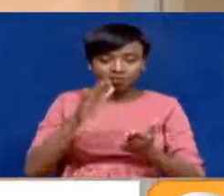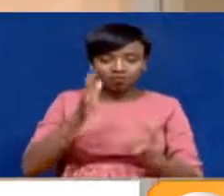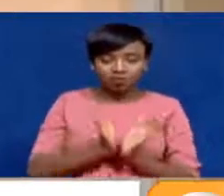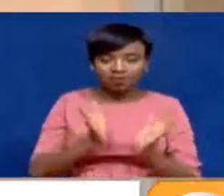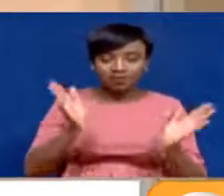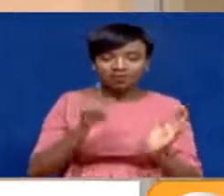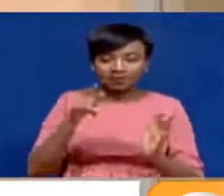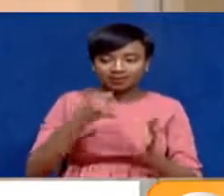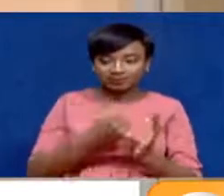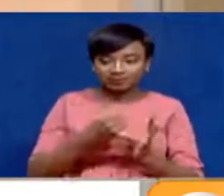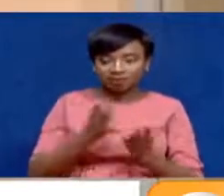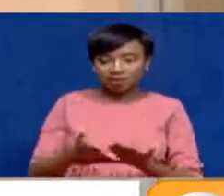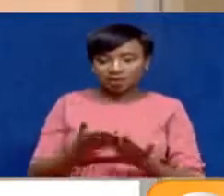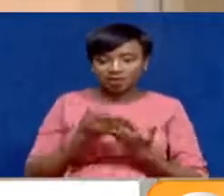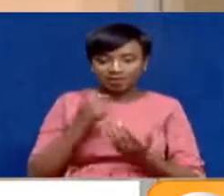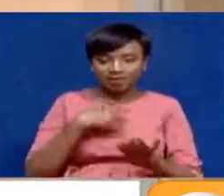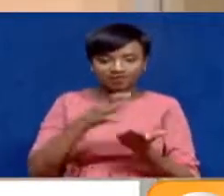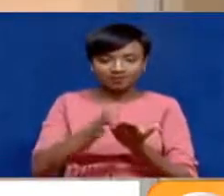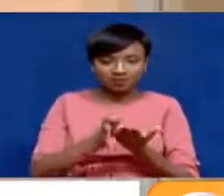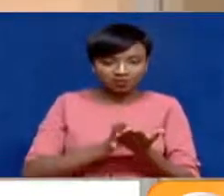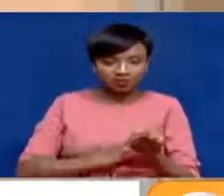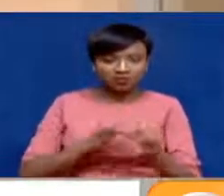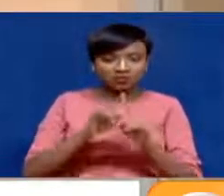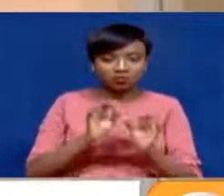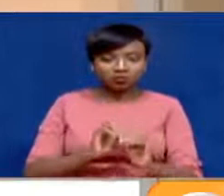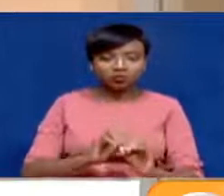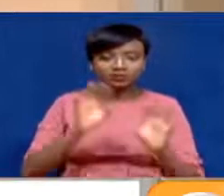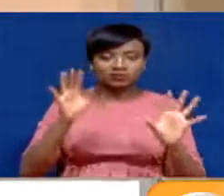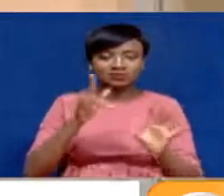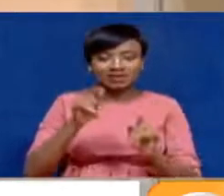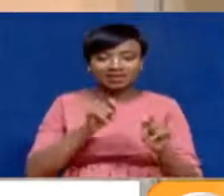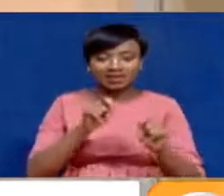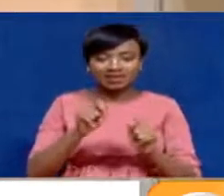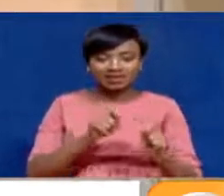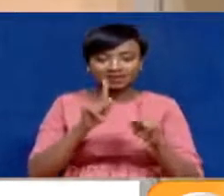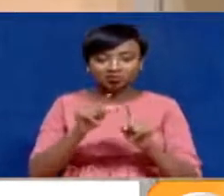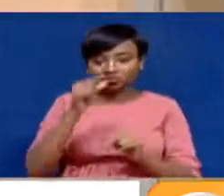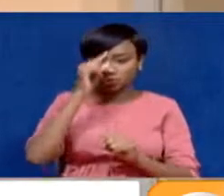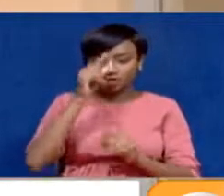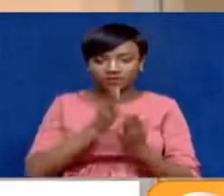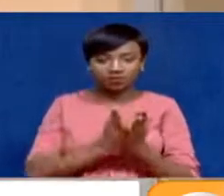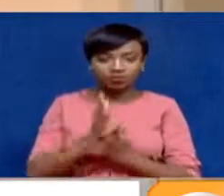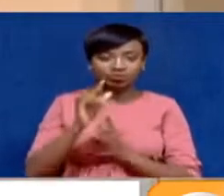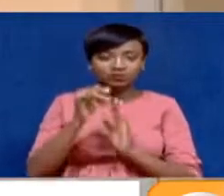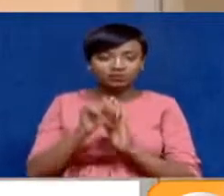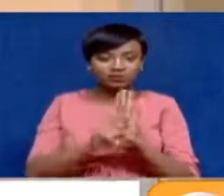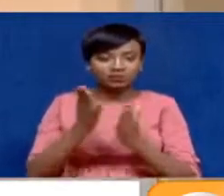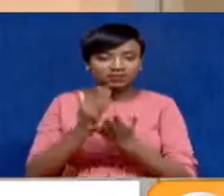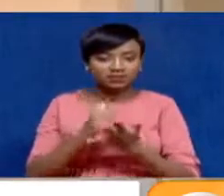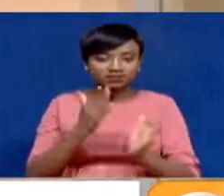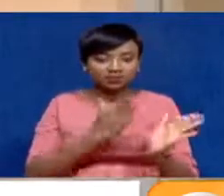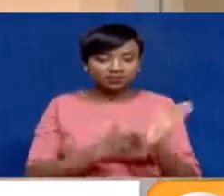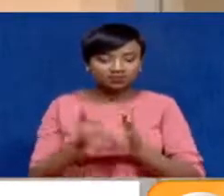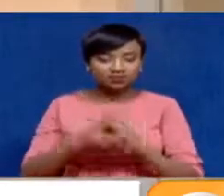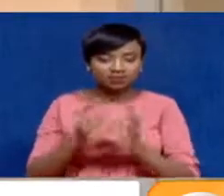involvement will enhance accountability and transparency in governance. The government, through the State Department for Planning, has launched formulation of the